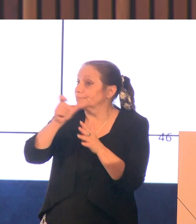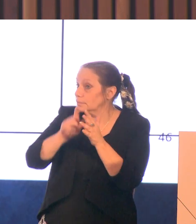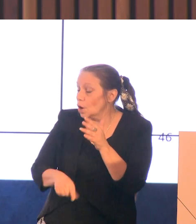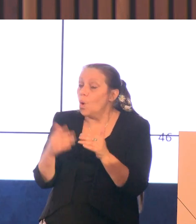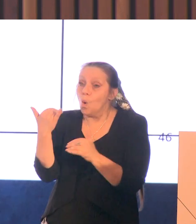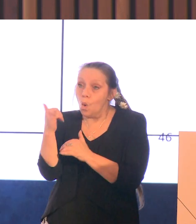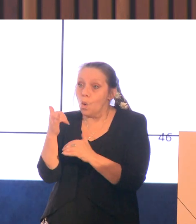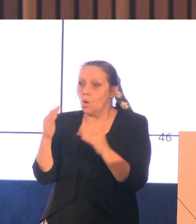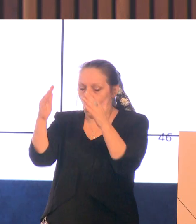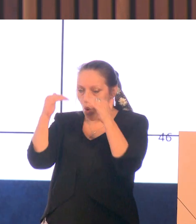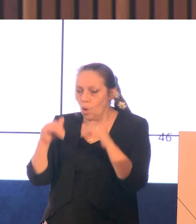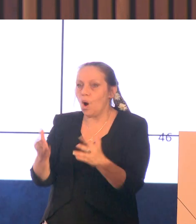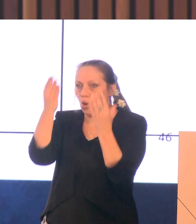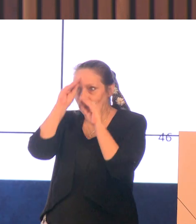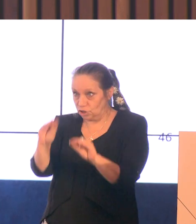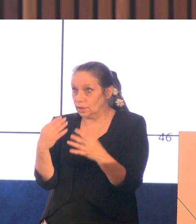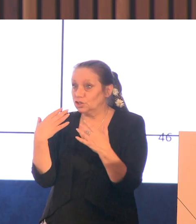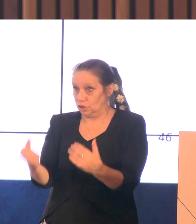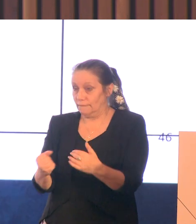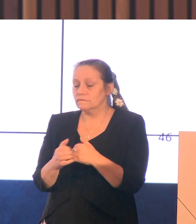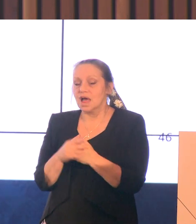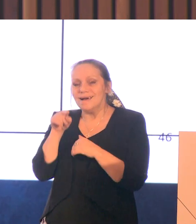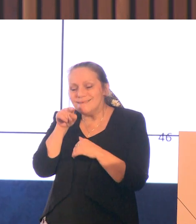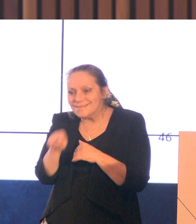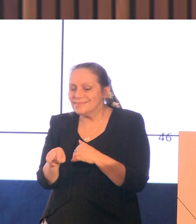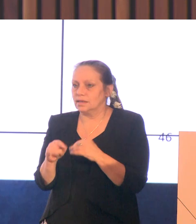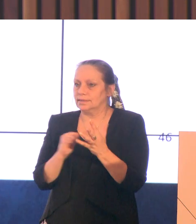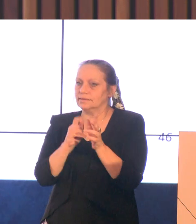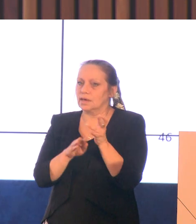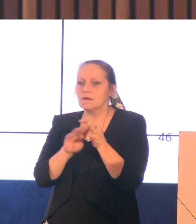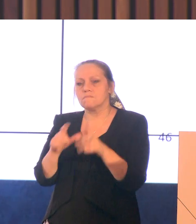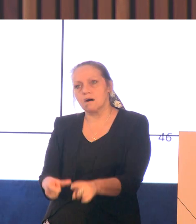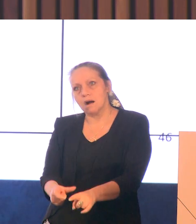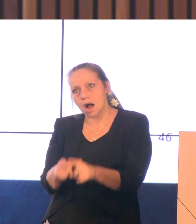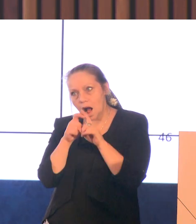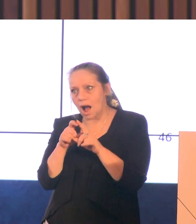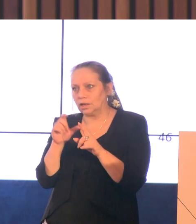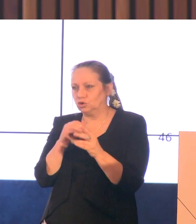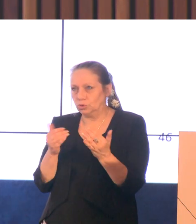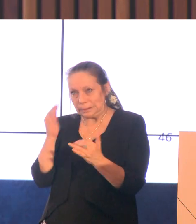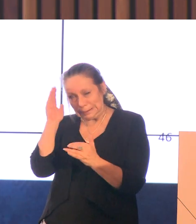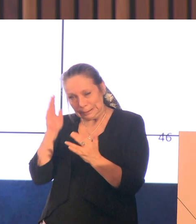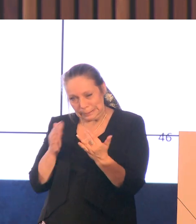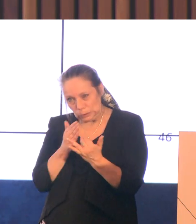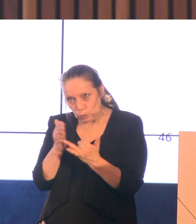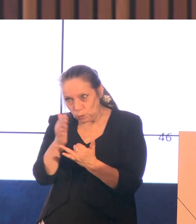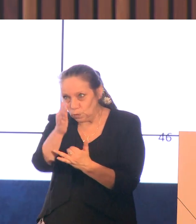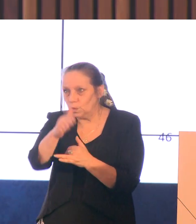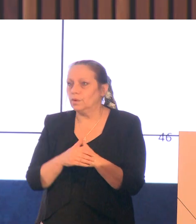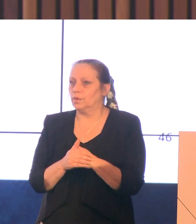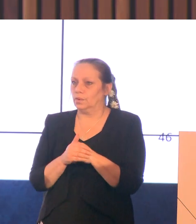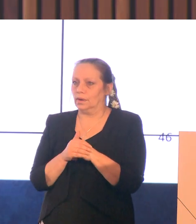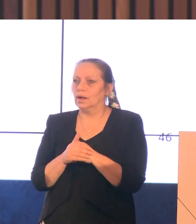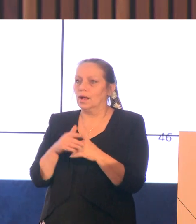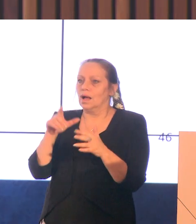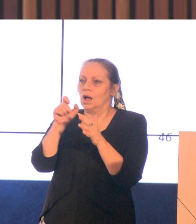or have a low level of education, this is a very, very difficult scheme to navigate. The postcode